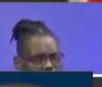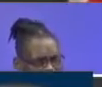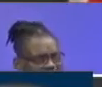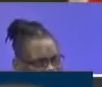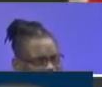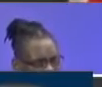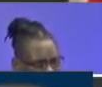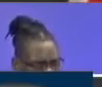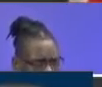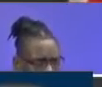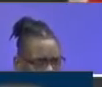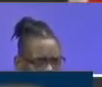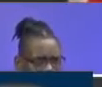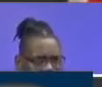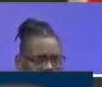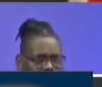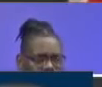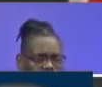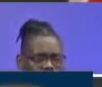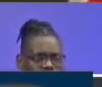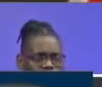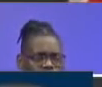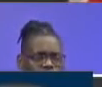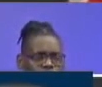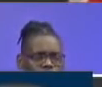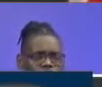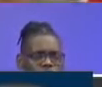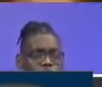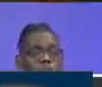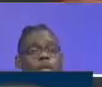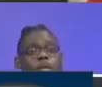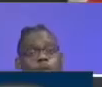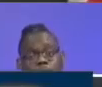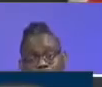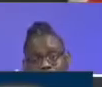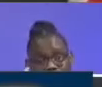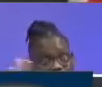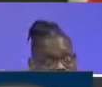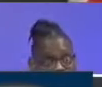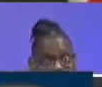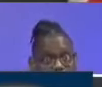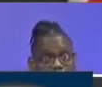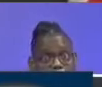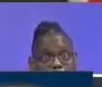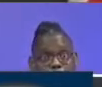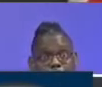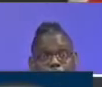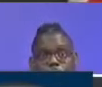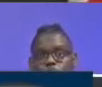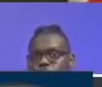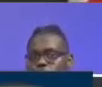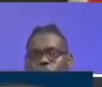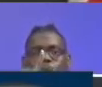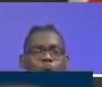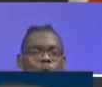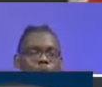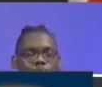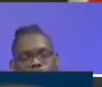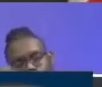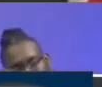sector offices. Right? That's what Friday is, and we go into. So you got a bit of